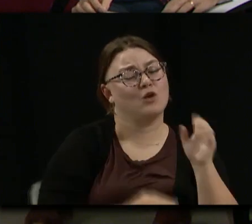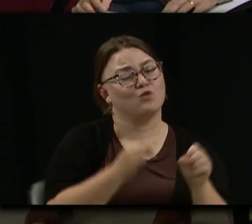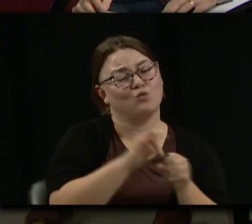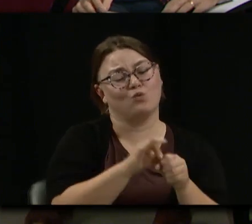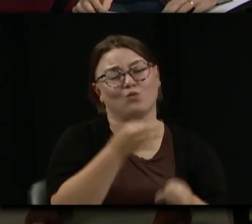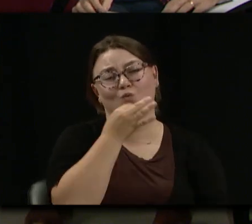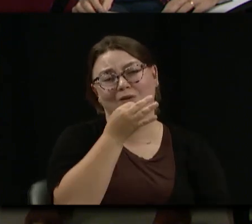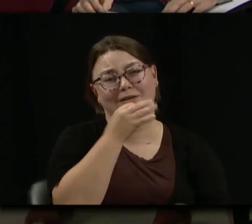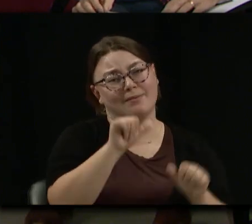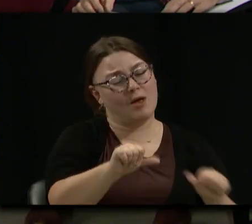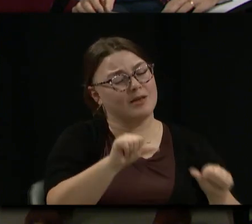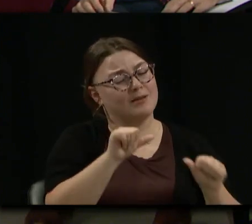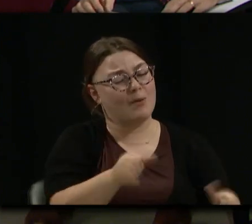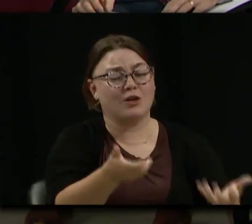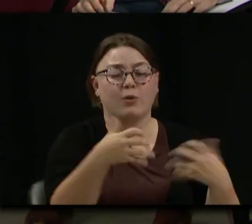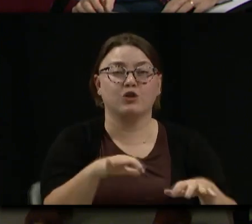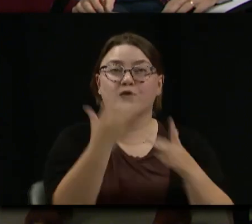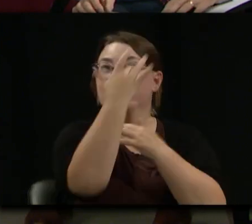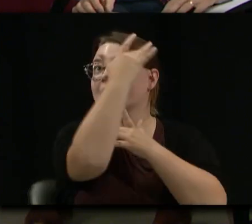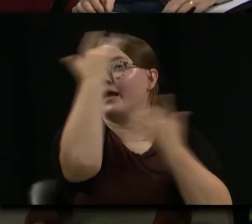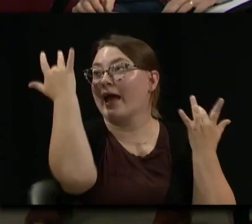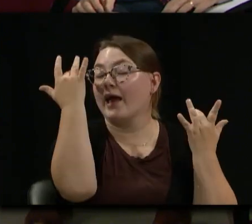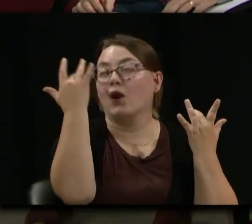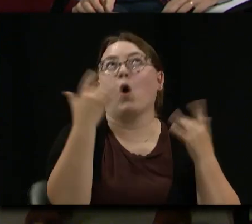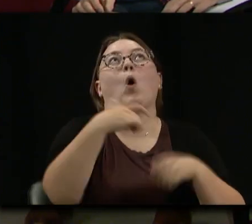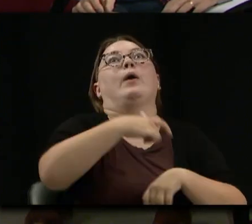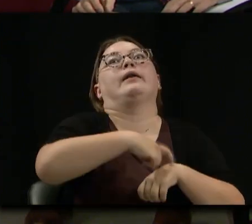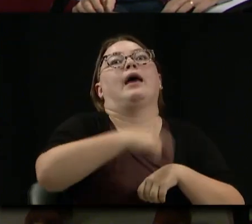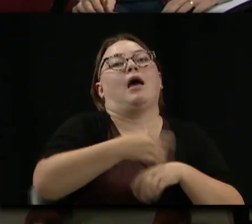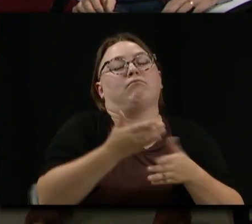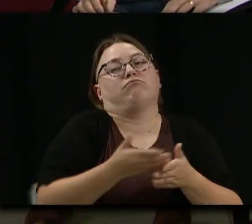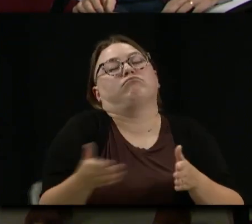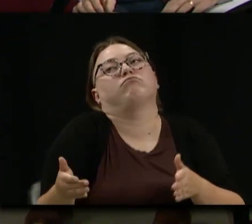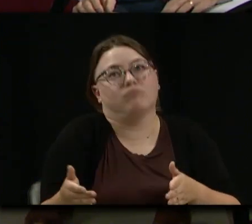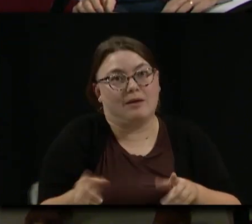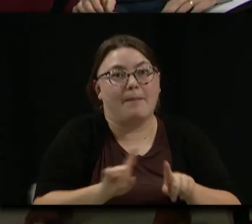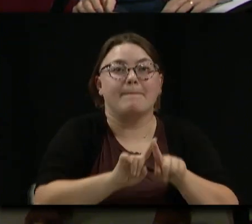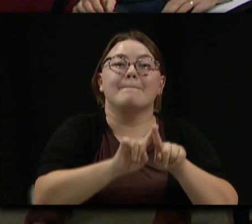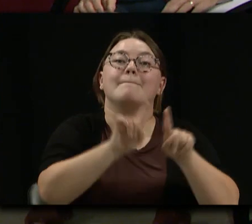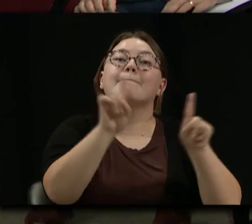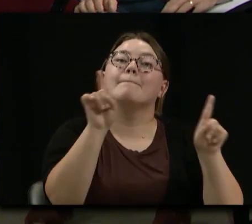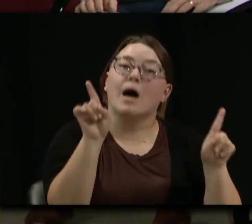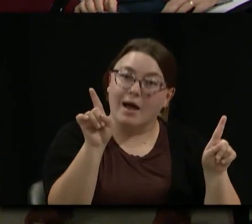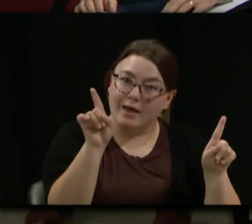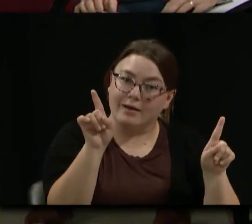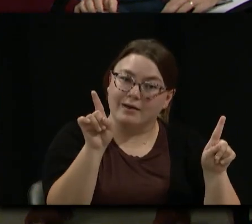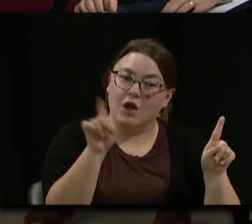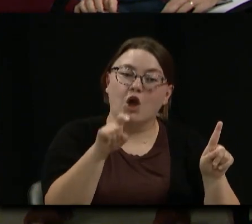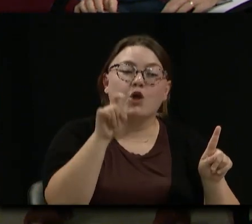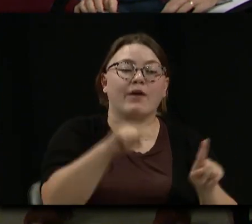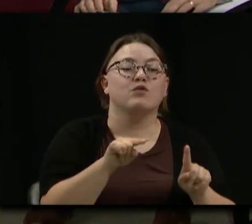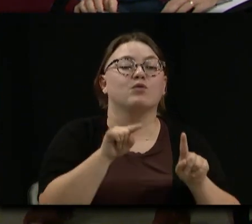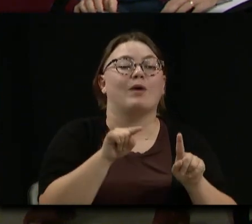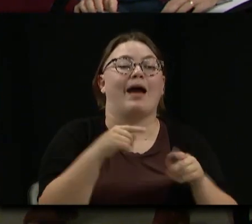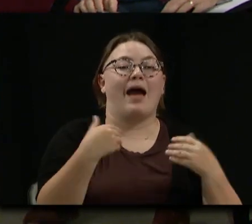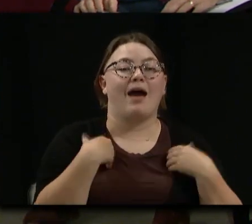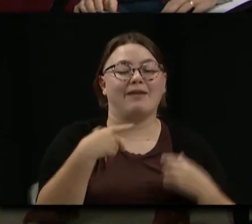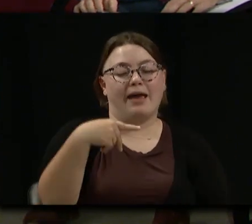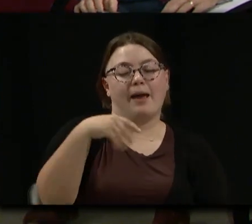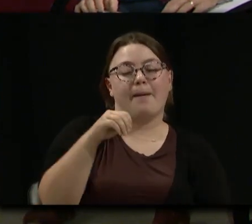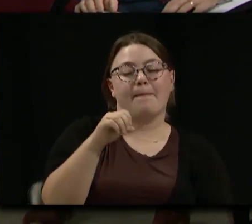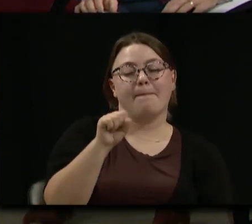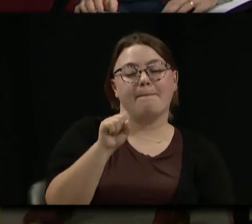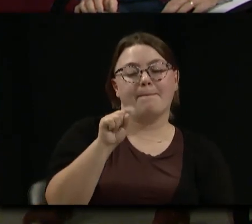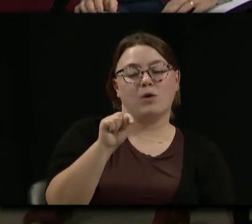We don't want you to forget, but it needs to be postmarked the day before the election. So in this particular case,